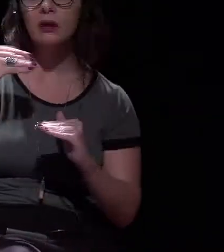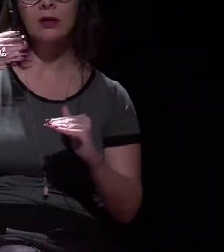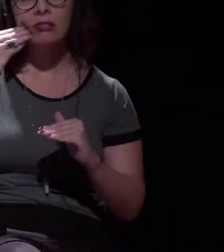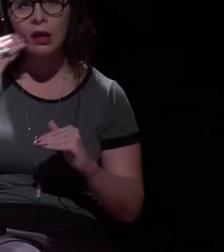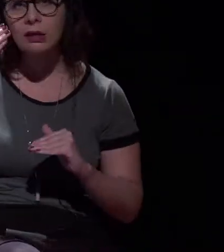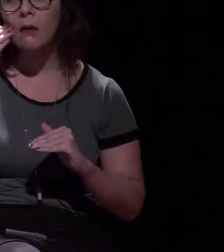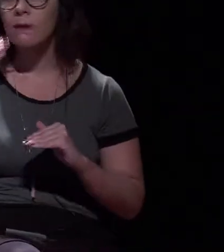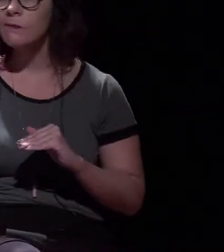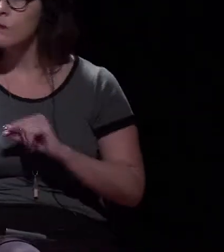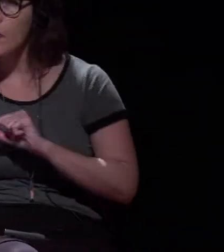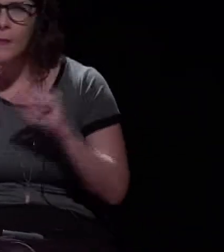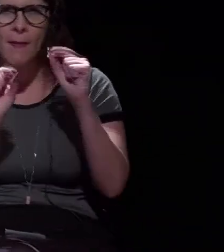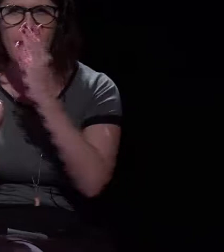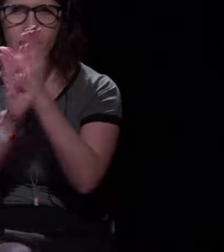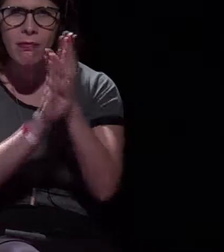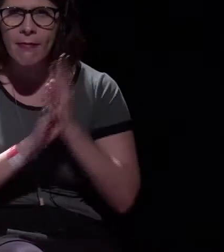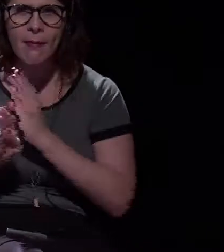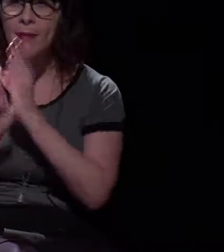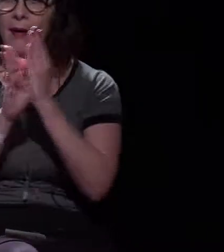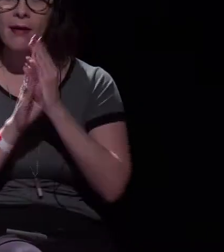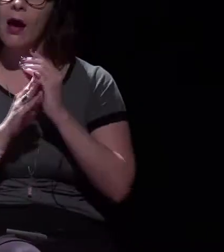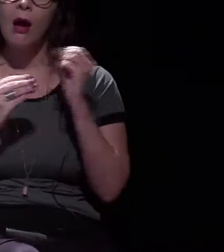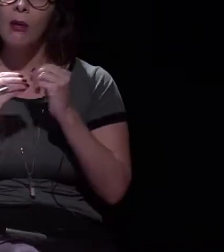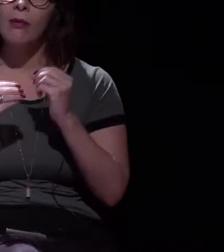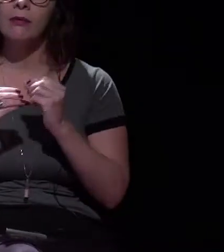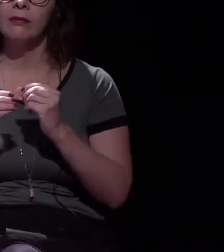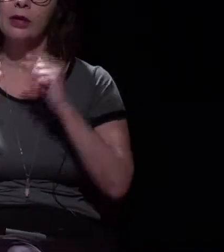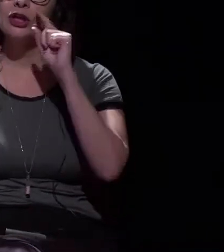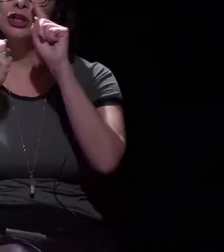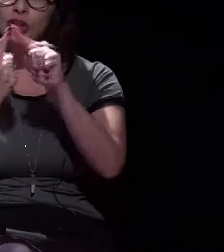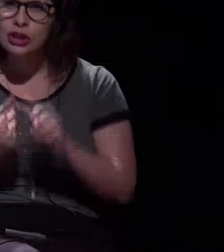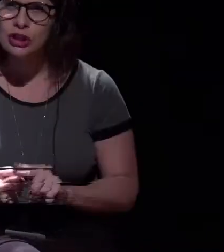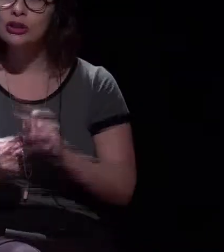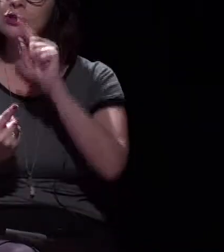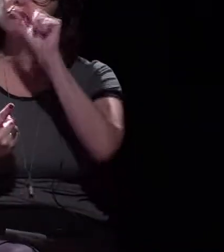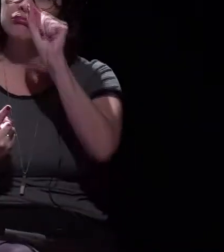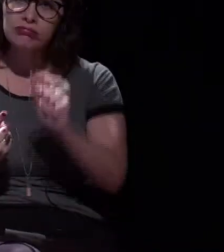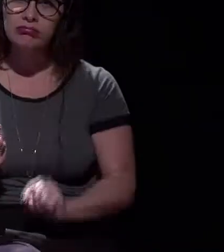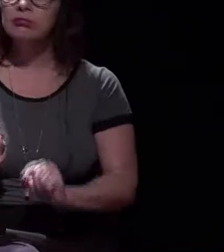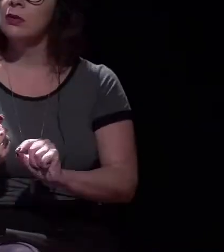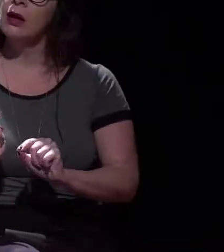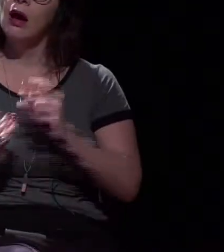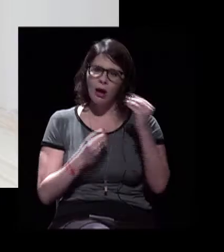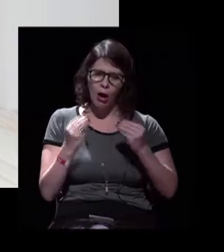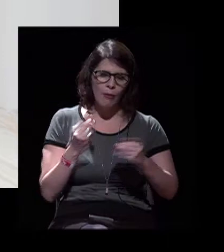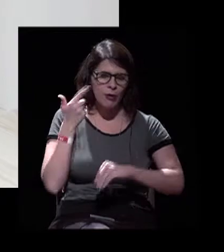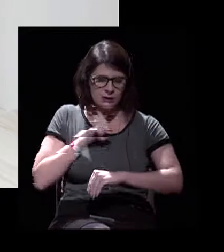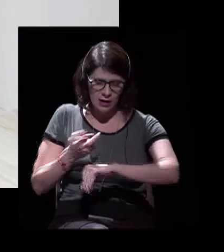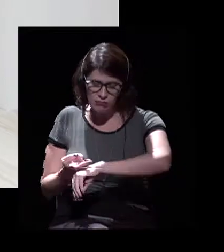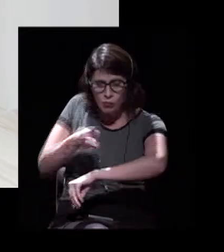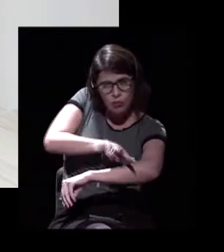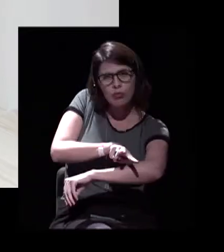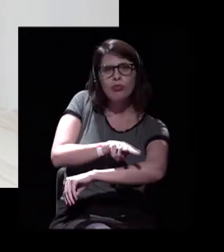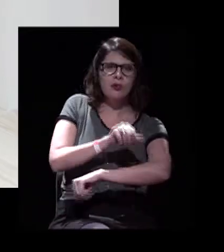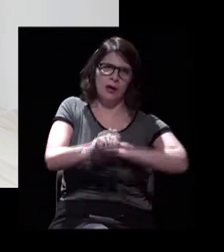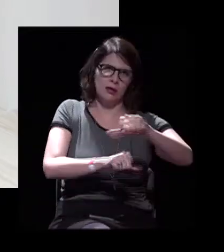turn in art and culture as an important part of this history. An intensive process of revision has been taking place in